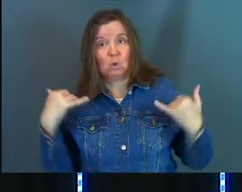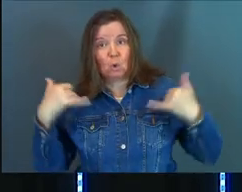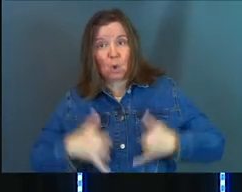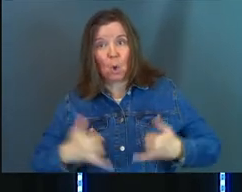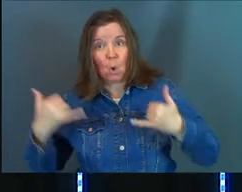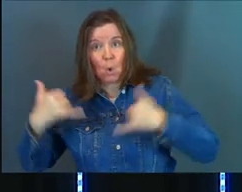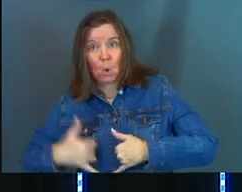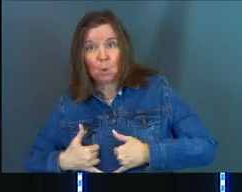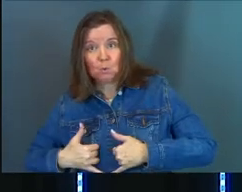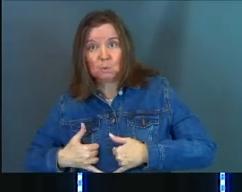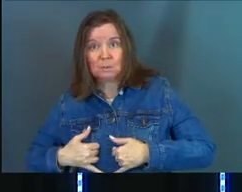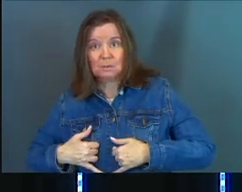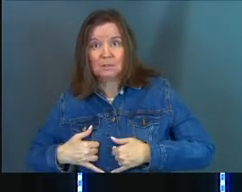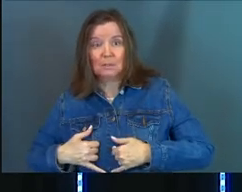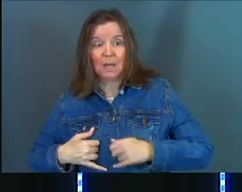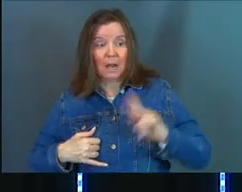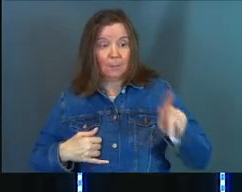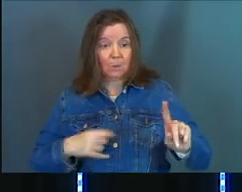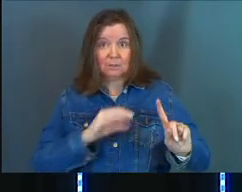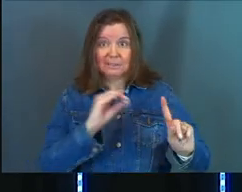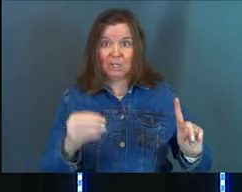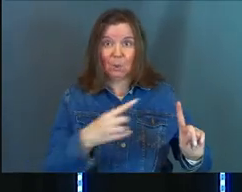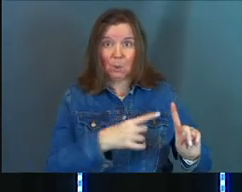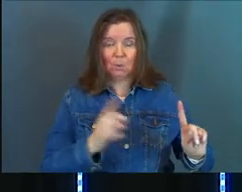cloaks, give to the one who has zero.